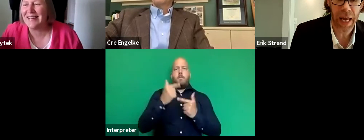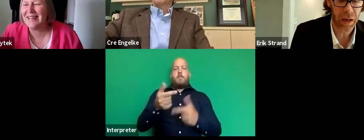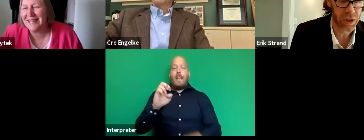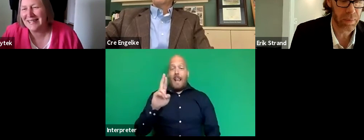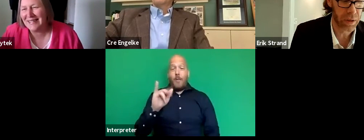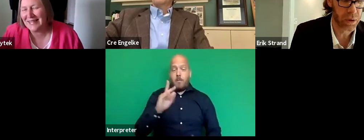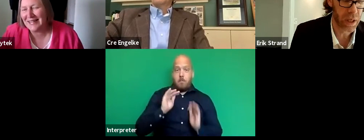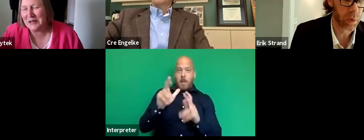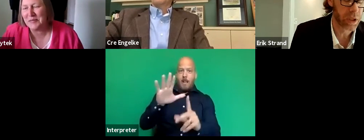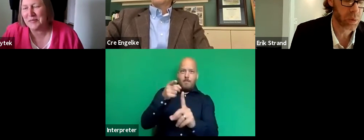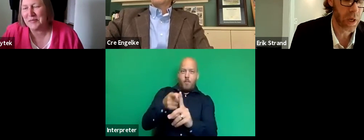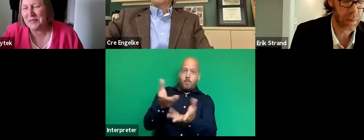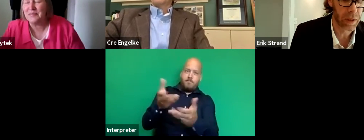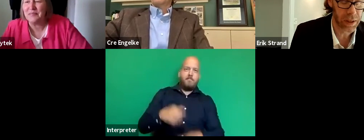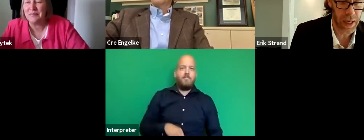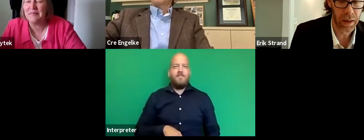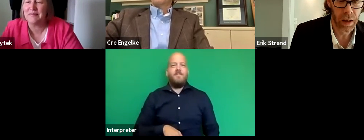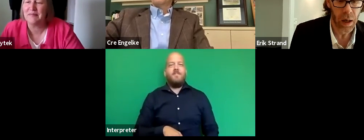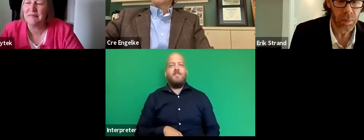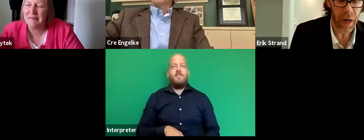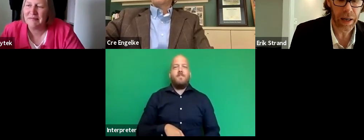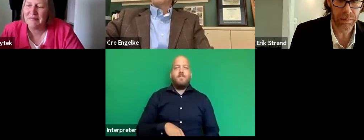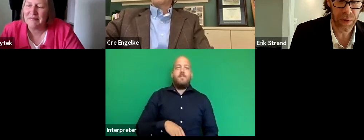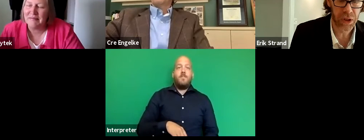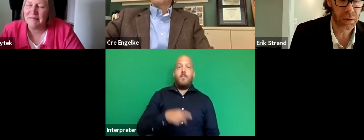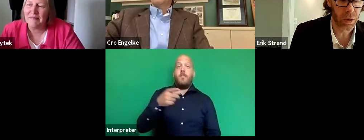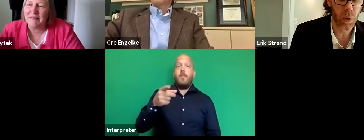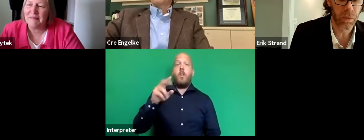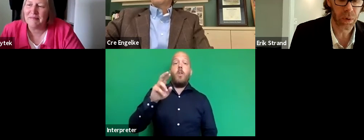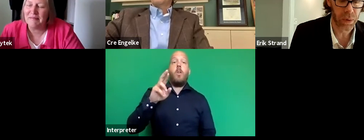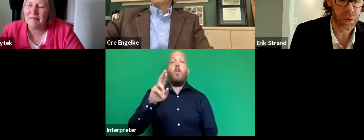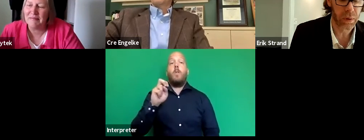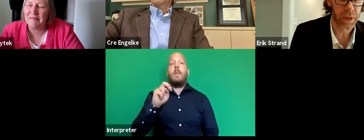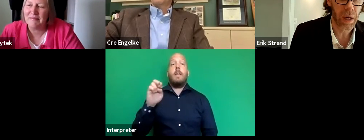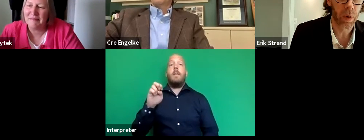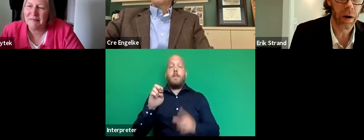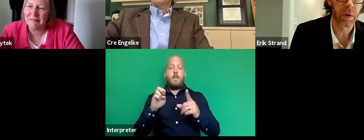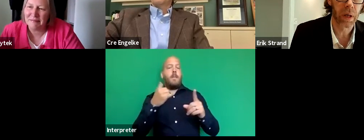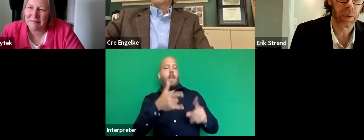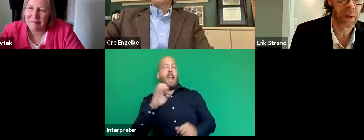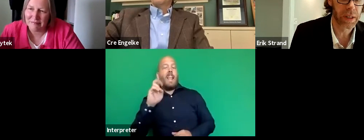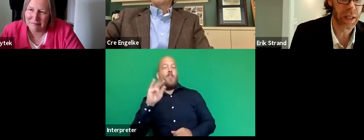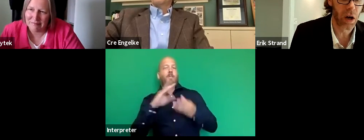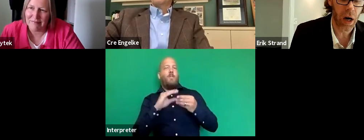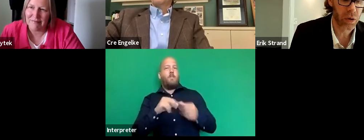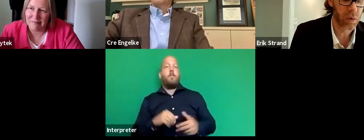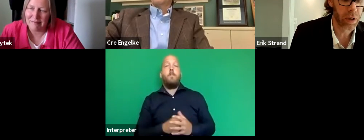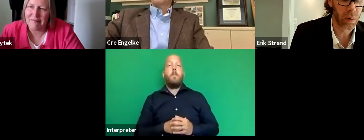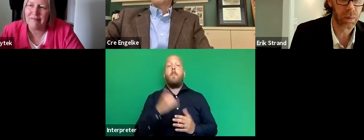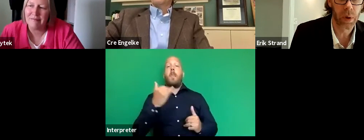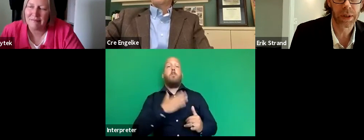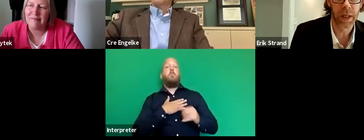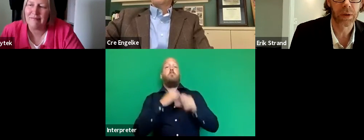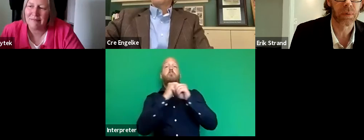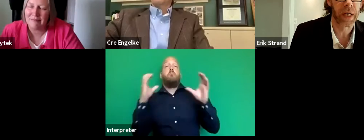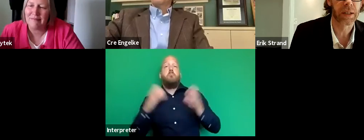I just want to echo something you said, which is what I was going to say. My vision or hope for the future is that wherever there is an auditory